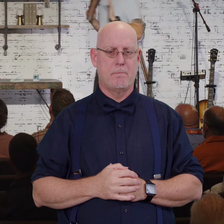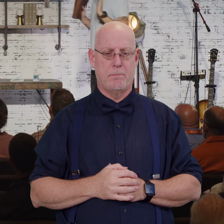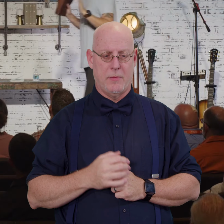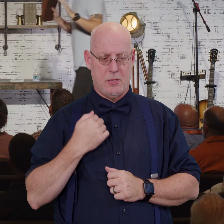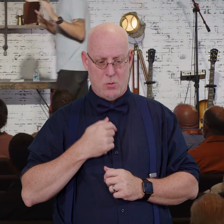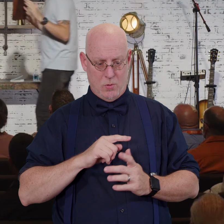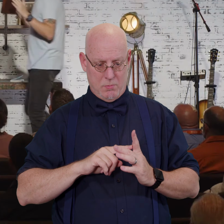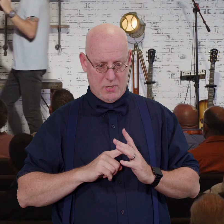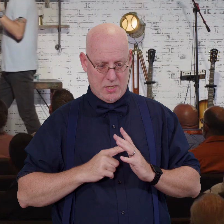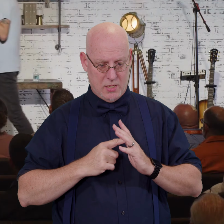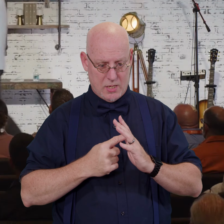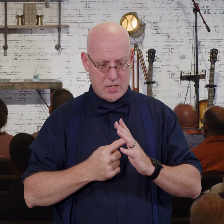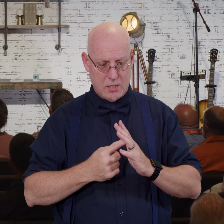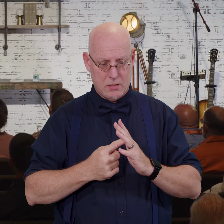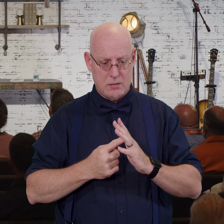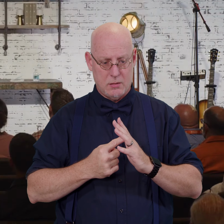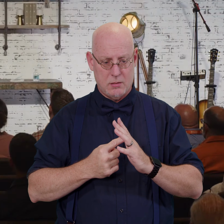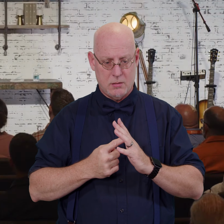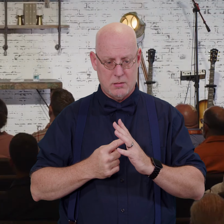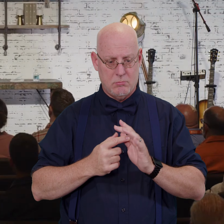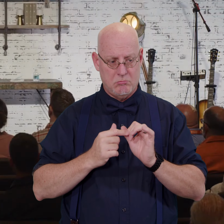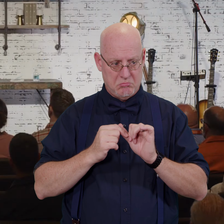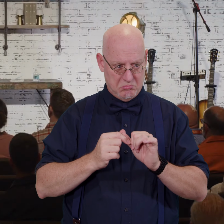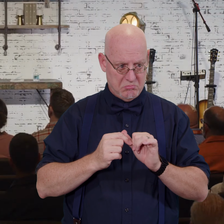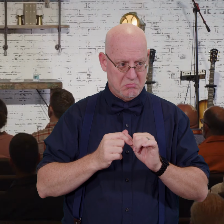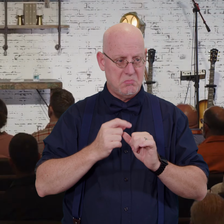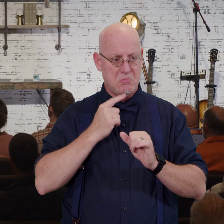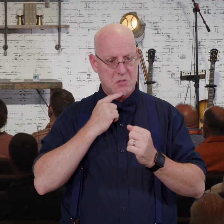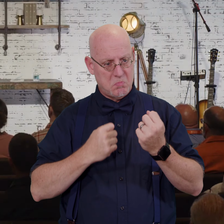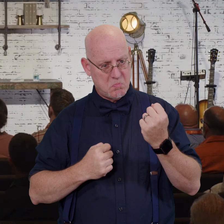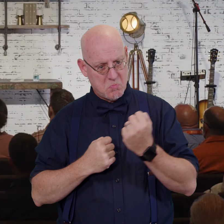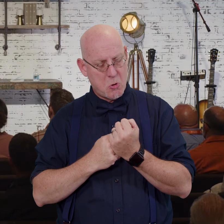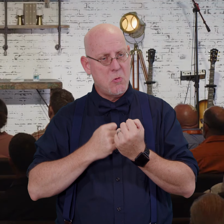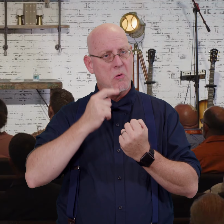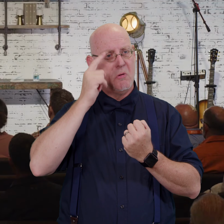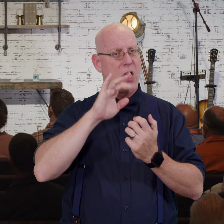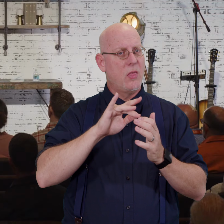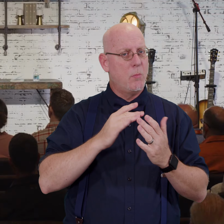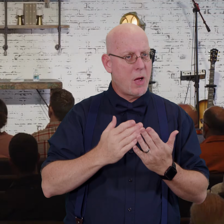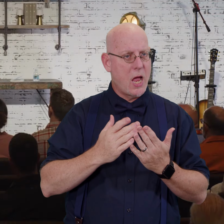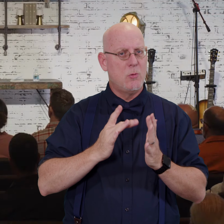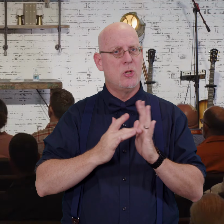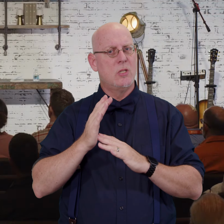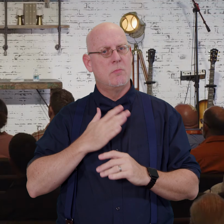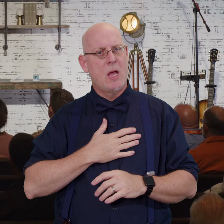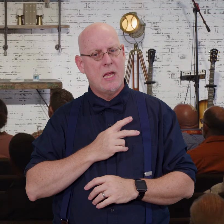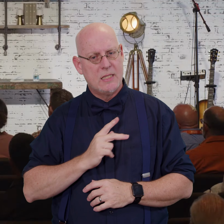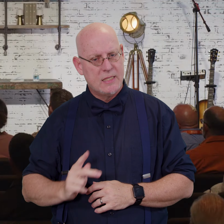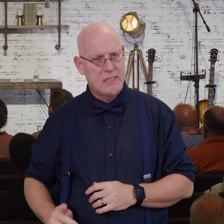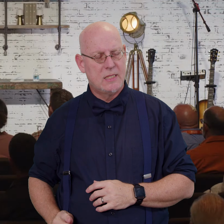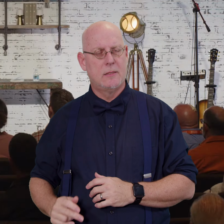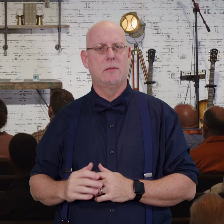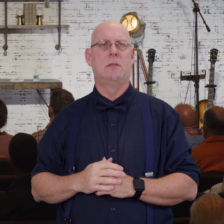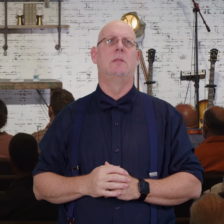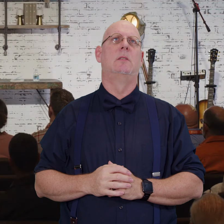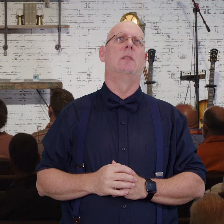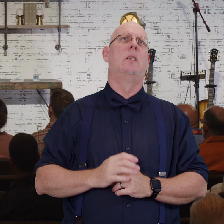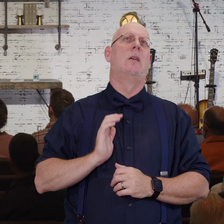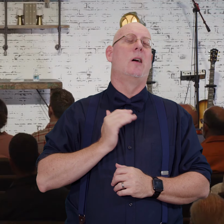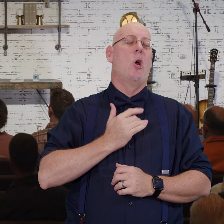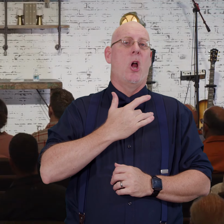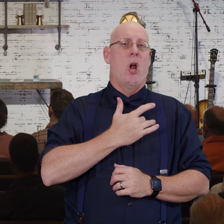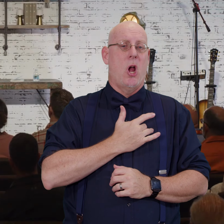As we begin to still claim allegiance to the God of the Bible, Jesus is my King, but